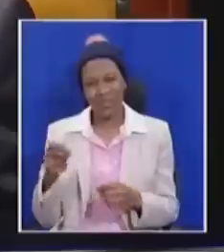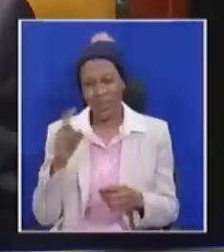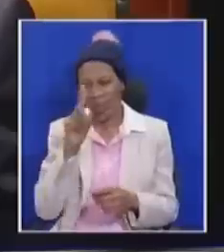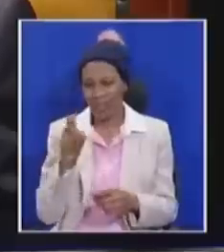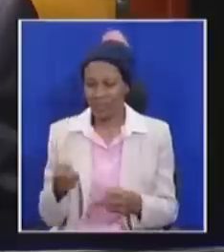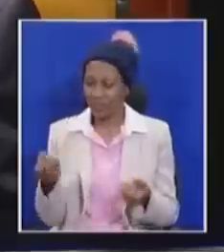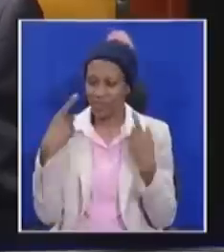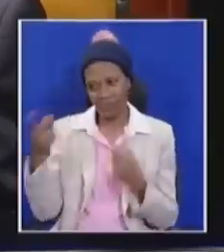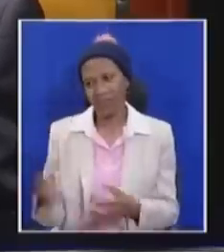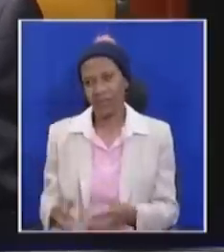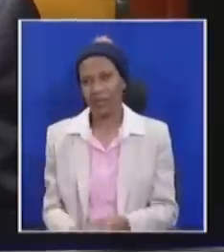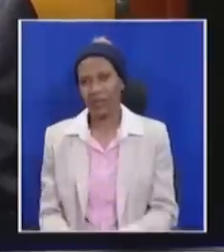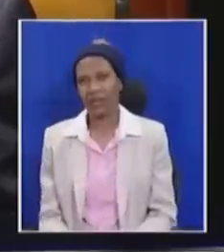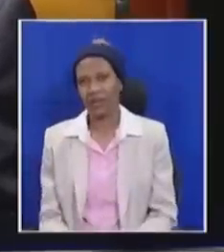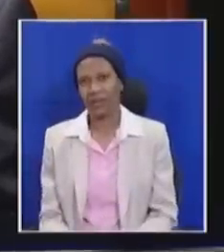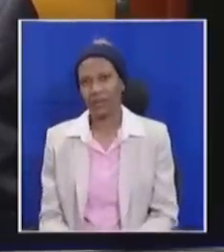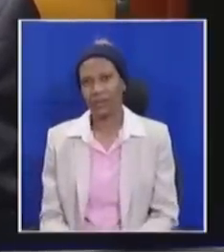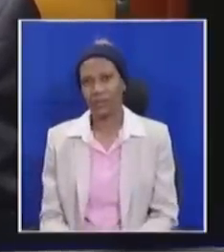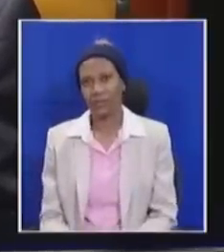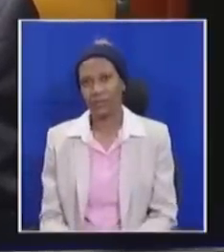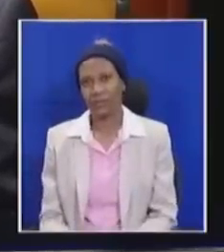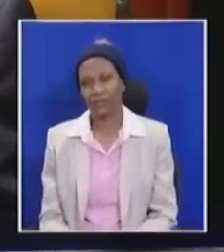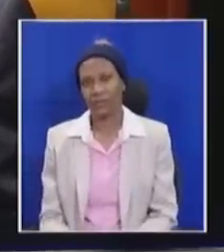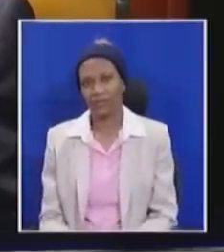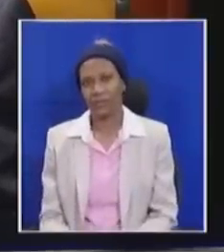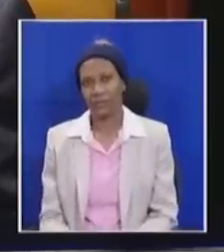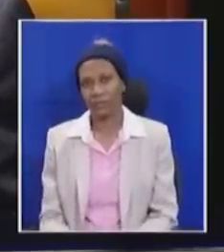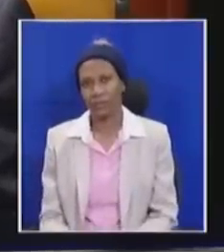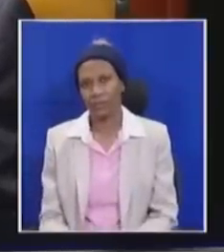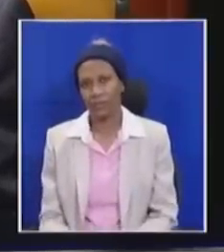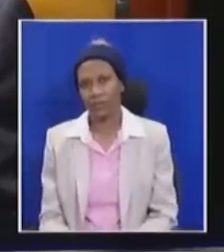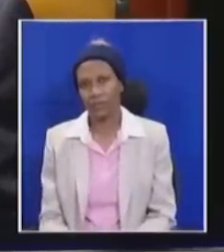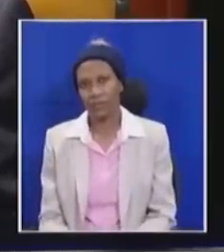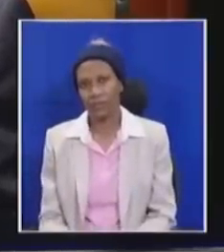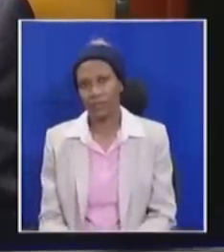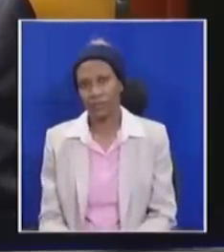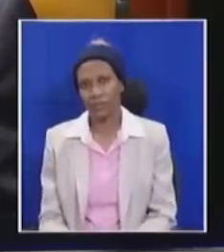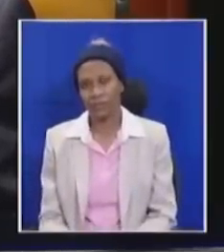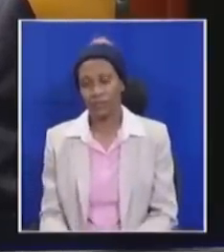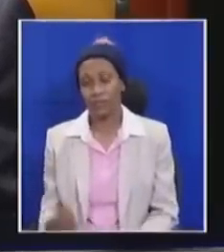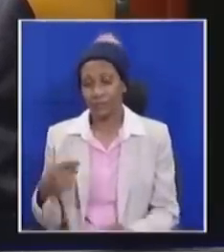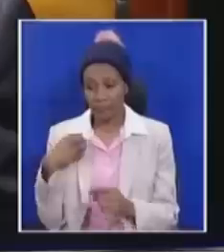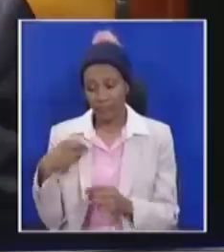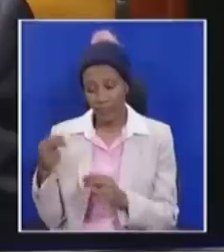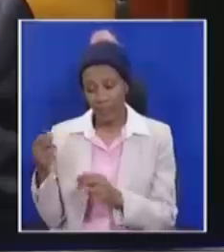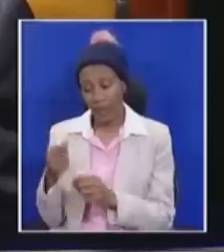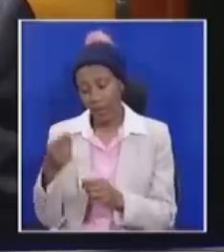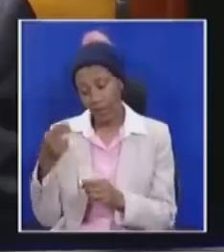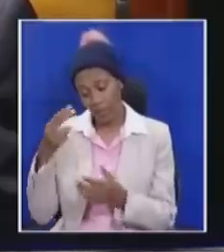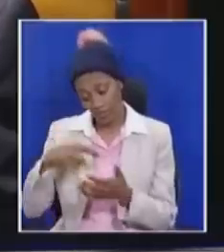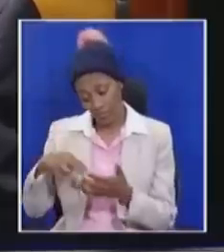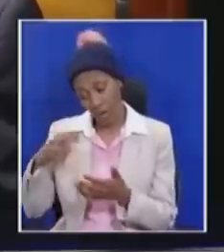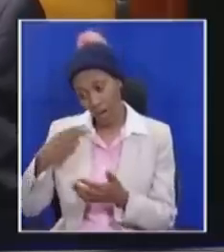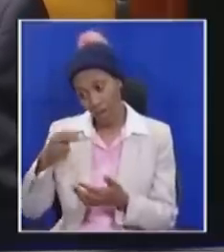Honorable members, we will check the Hansard to confirm what was said and we'll come back. Go ahead, Honorable Deputy